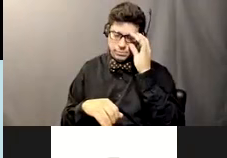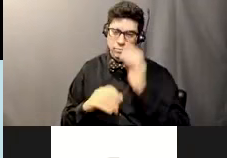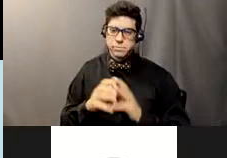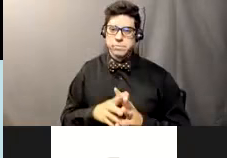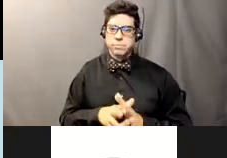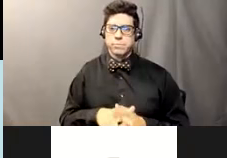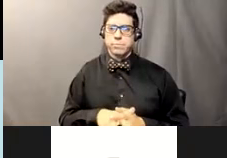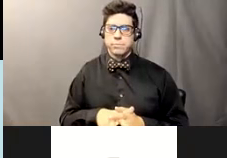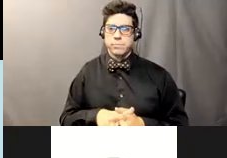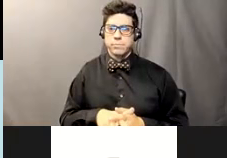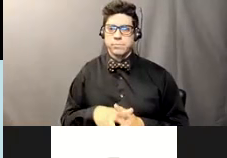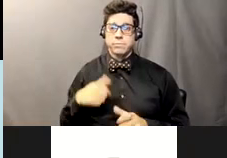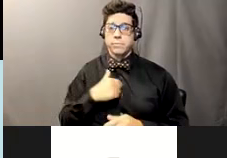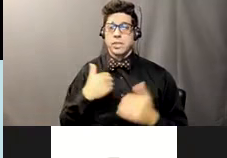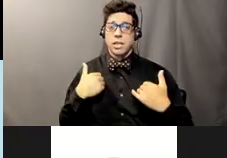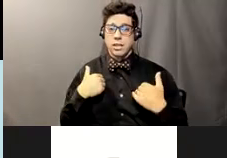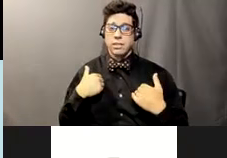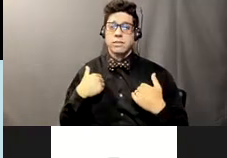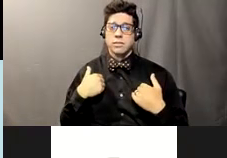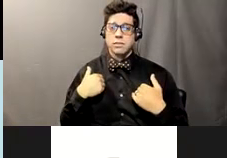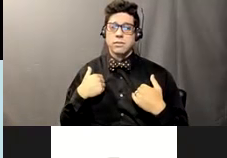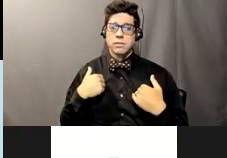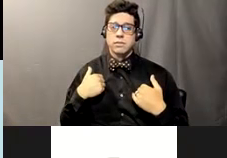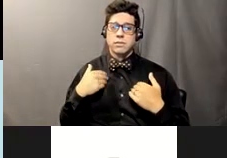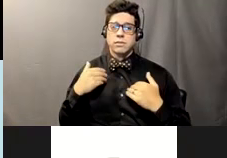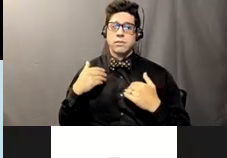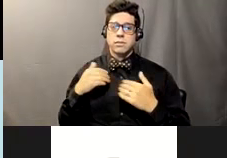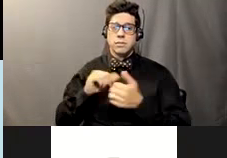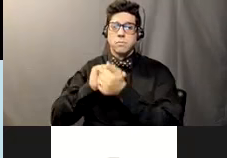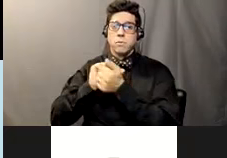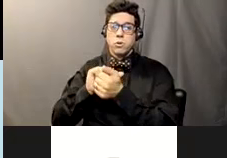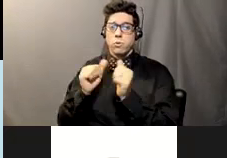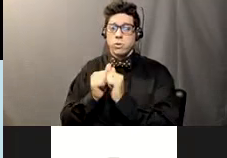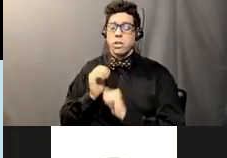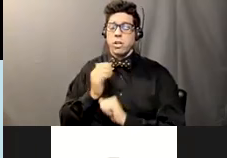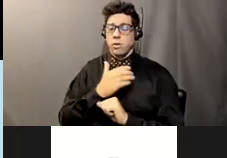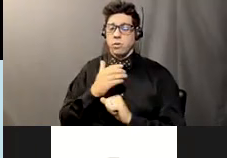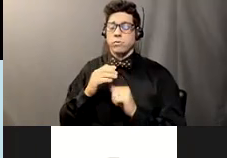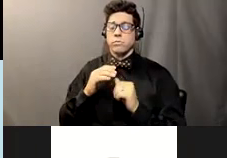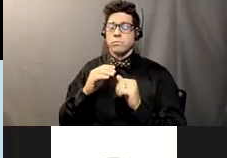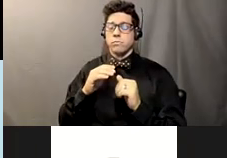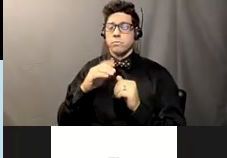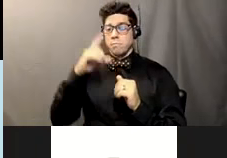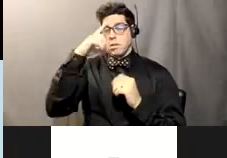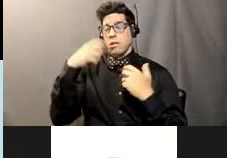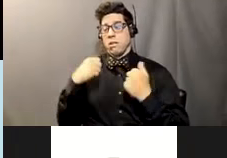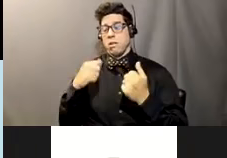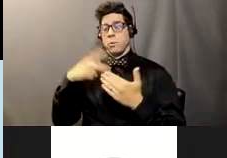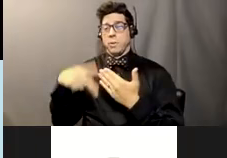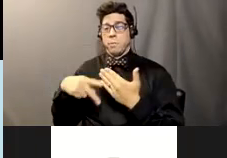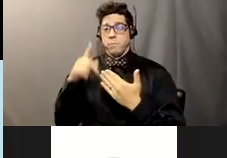We had presence in social media. We partnered with our community mental health program,